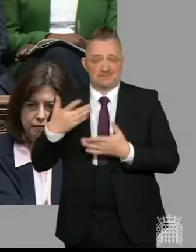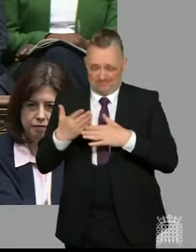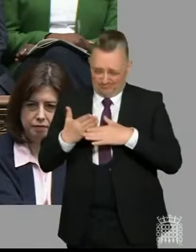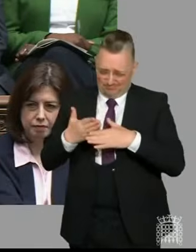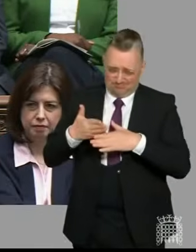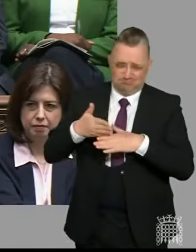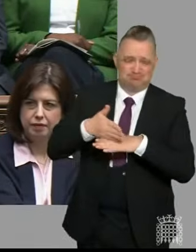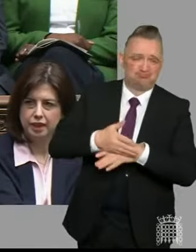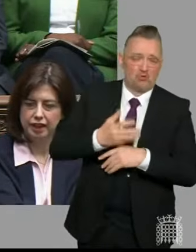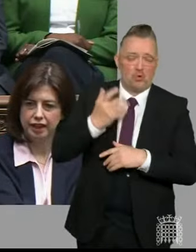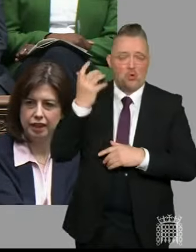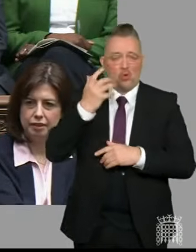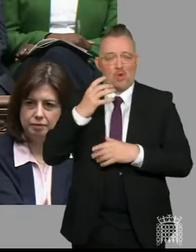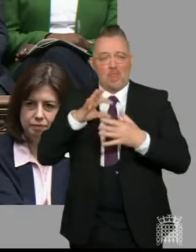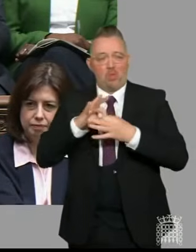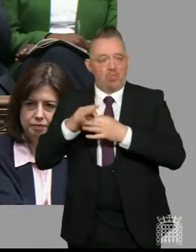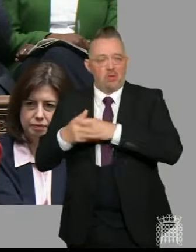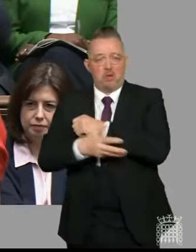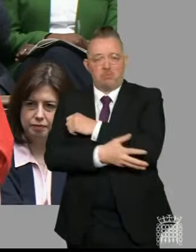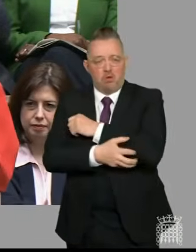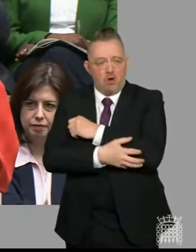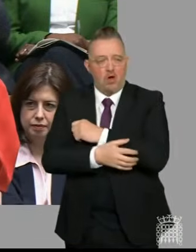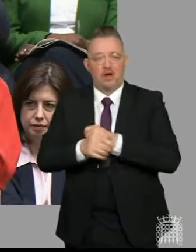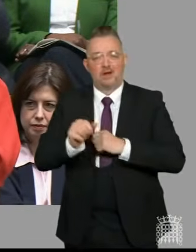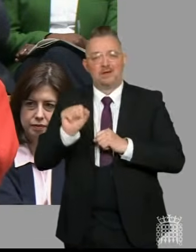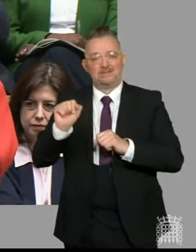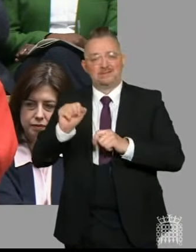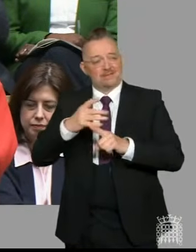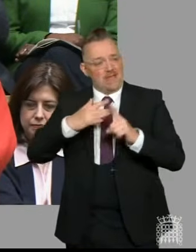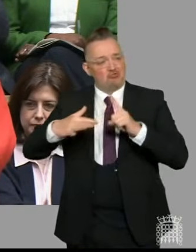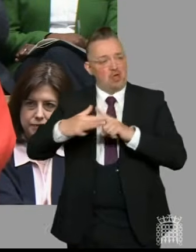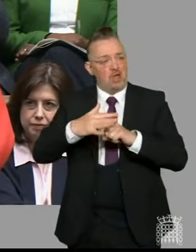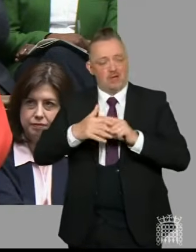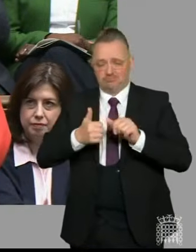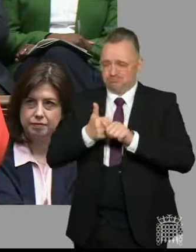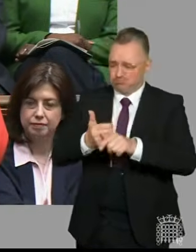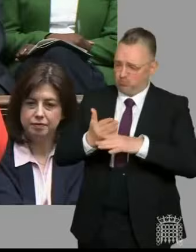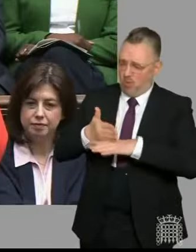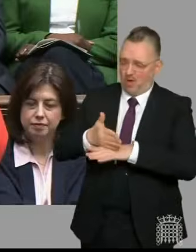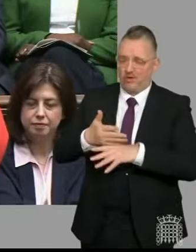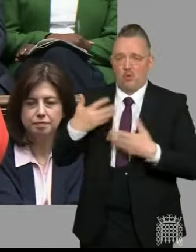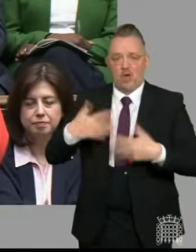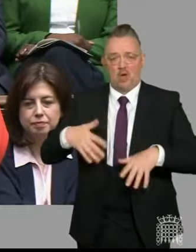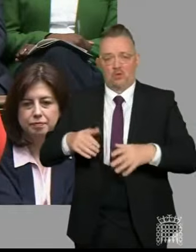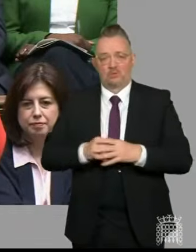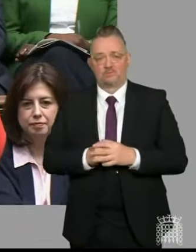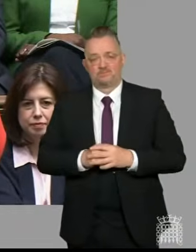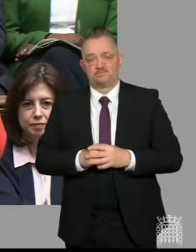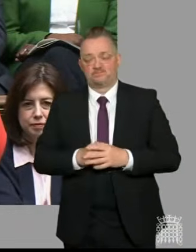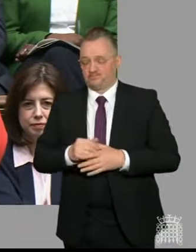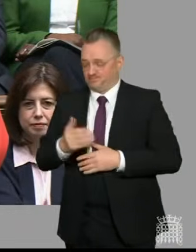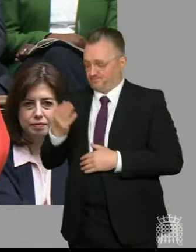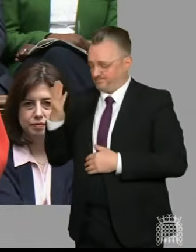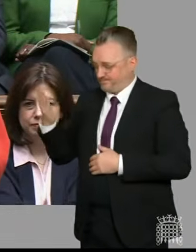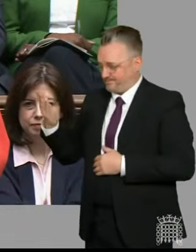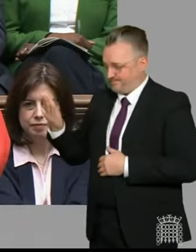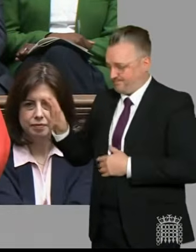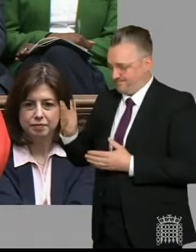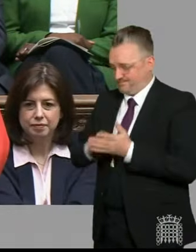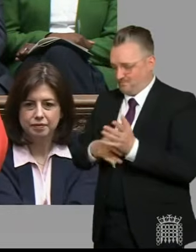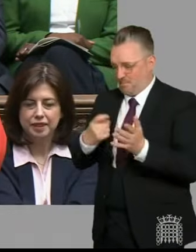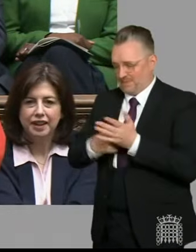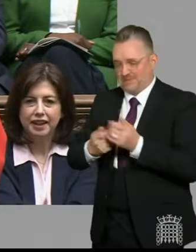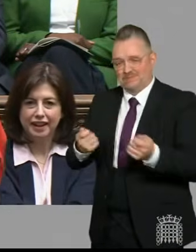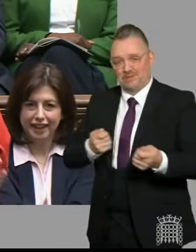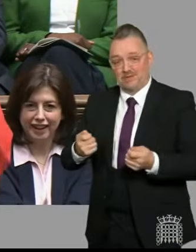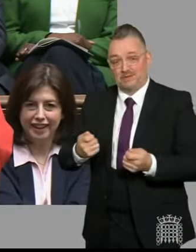his constituents. Yeah. Mr. Speaker, I know the party opposite is desperate to talk about my living